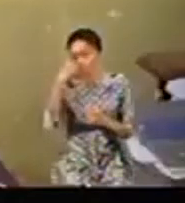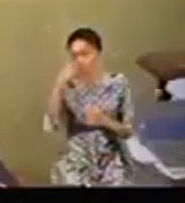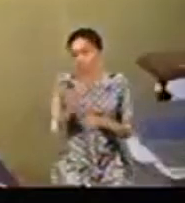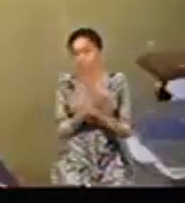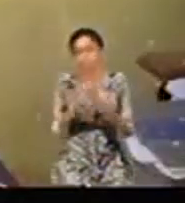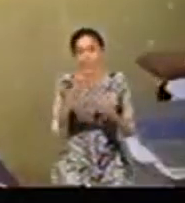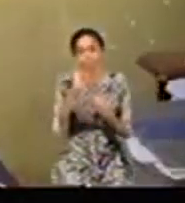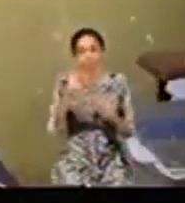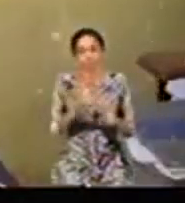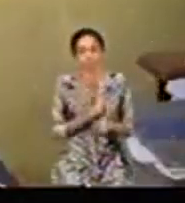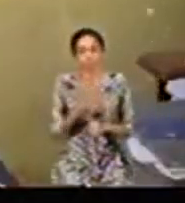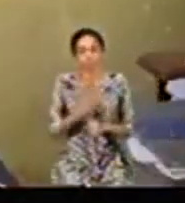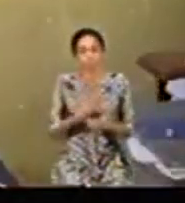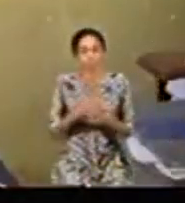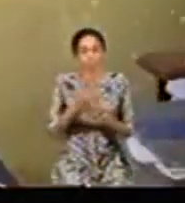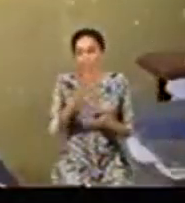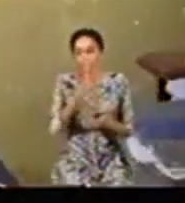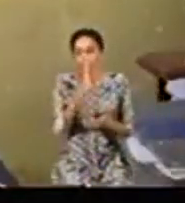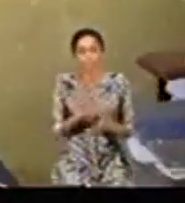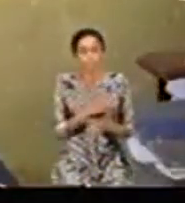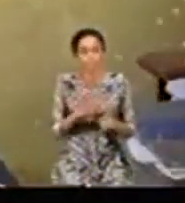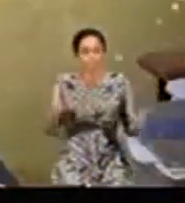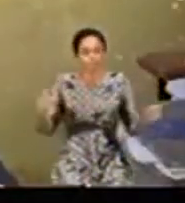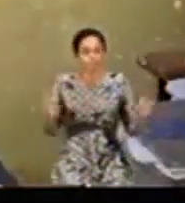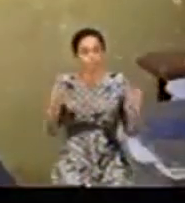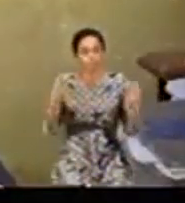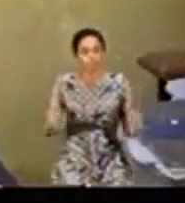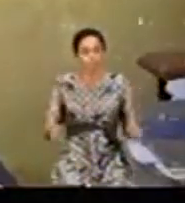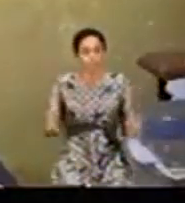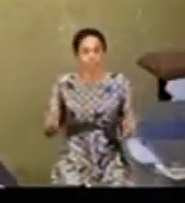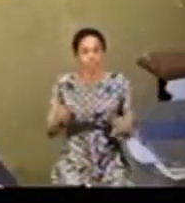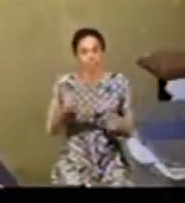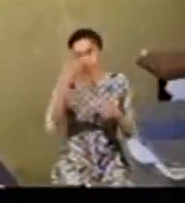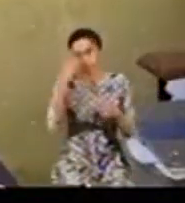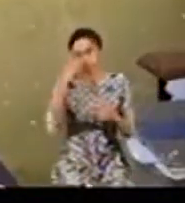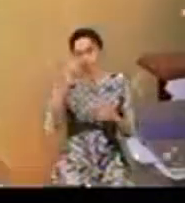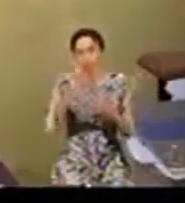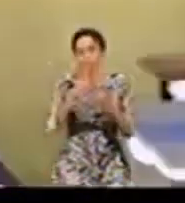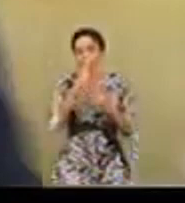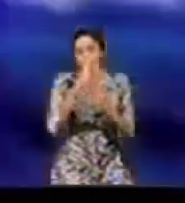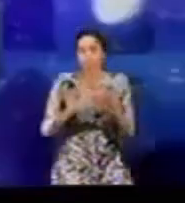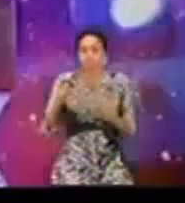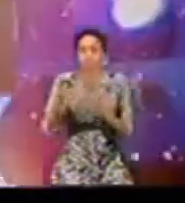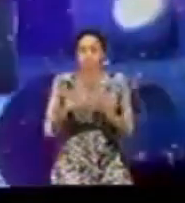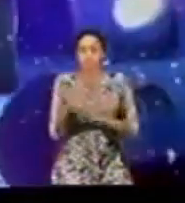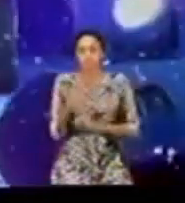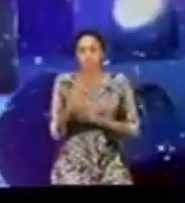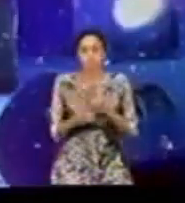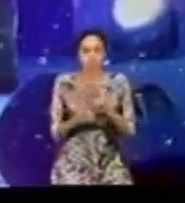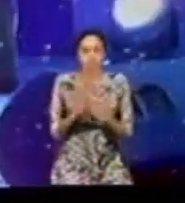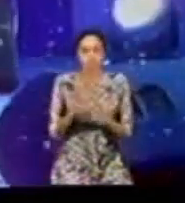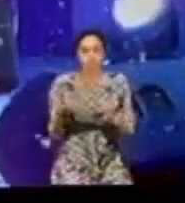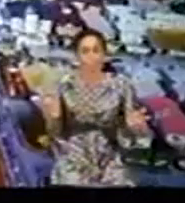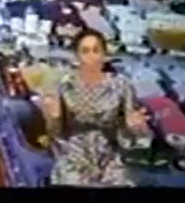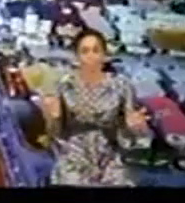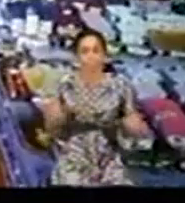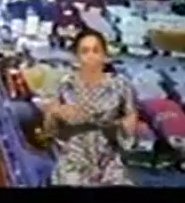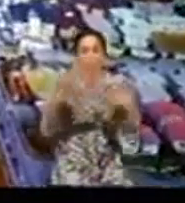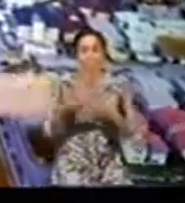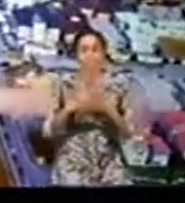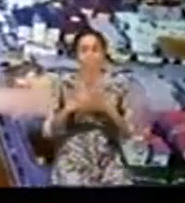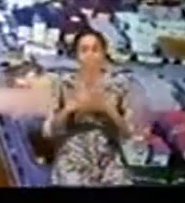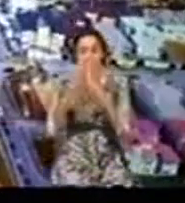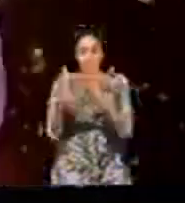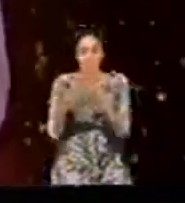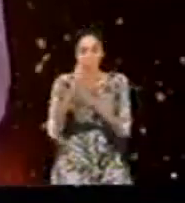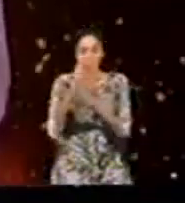It's going to be a great opportunity for you to be part of this crusade. God bless you as you come. Joy in the city,